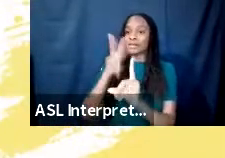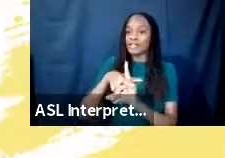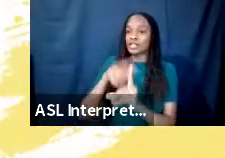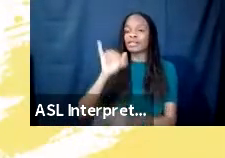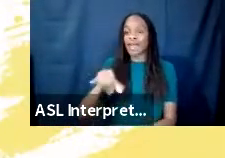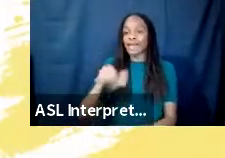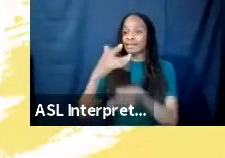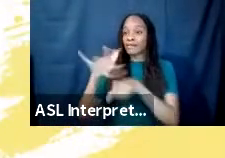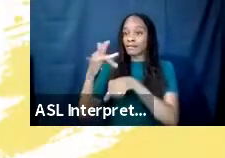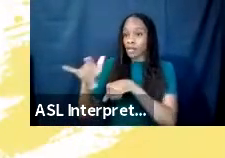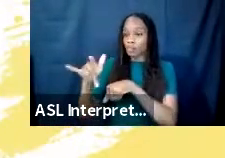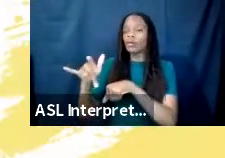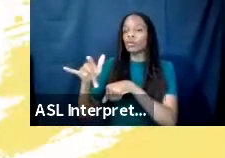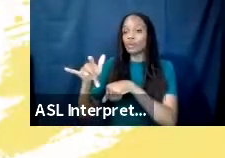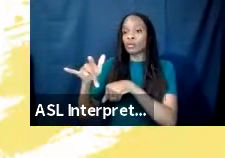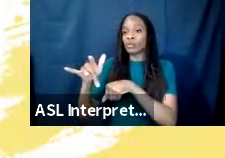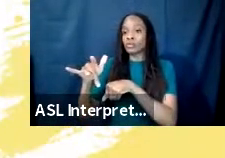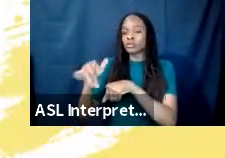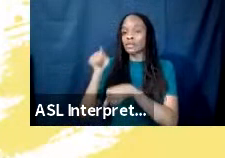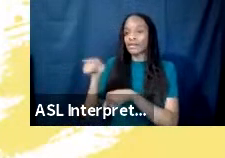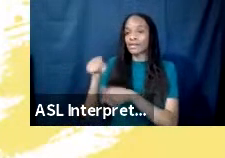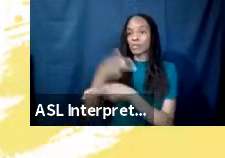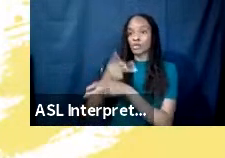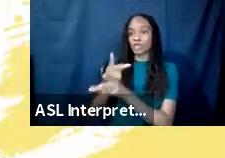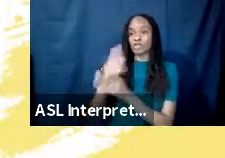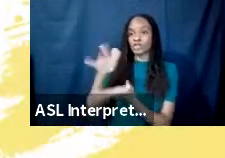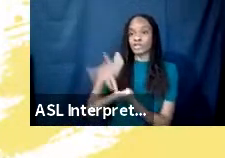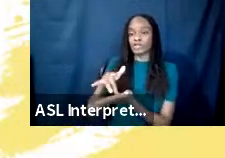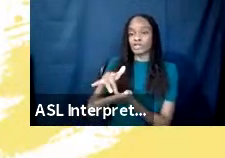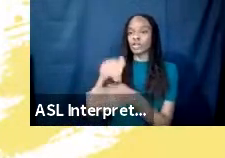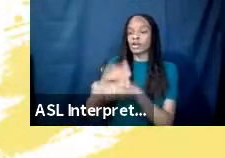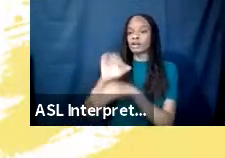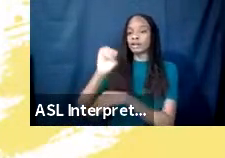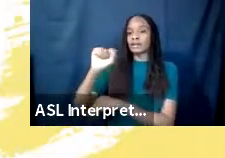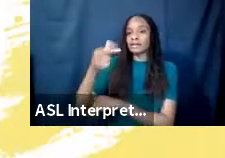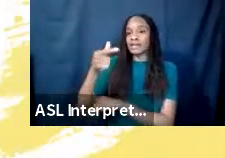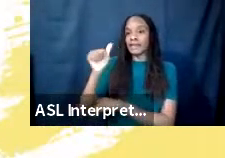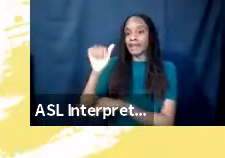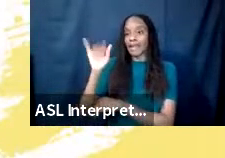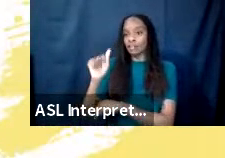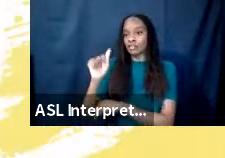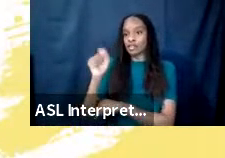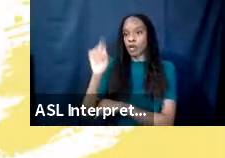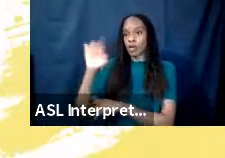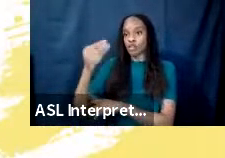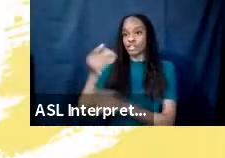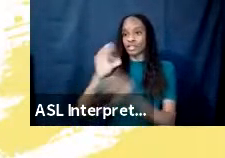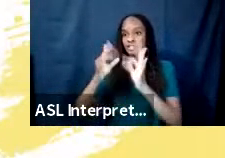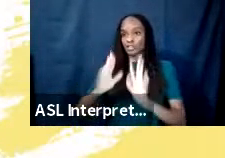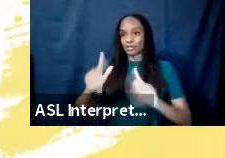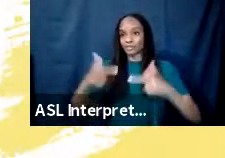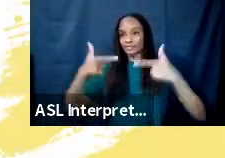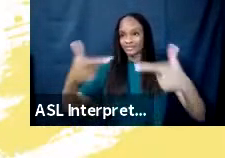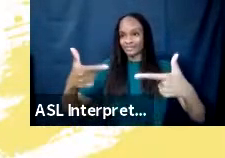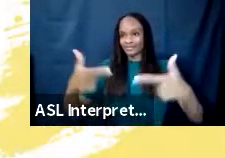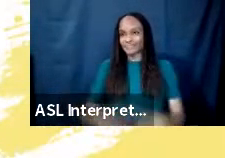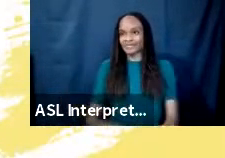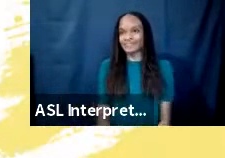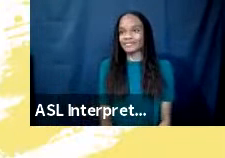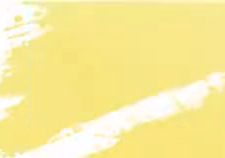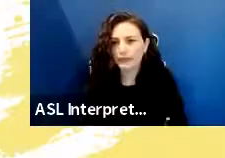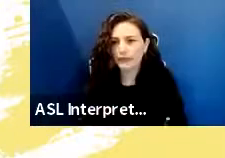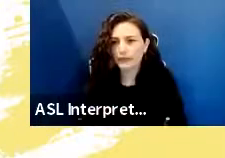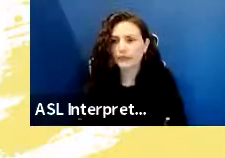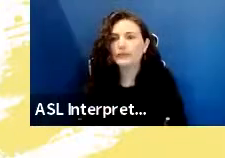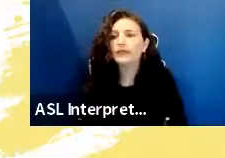is available at the production center on sagaftra.org. And what we've done with the signatory